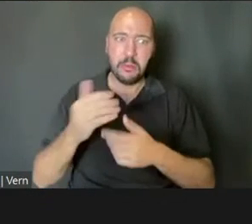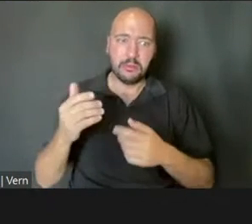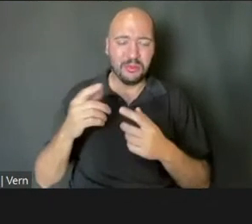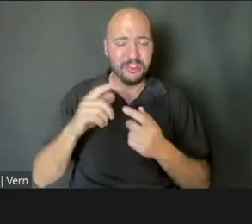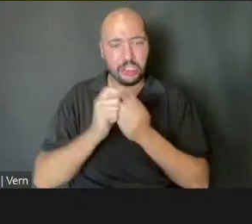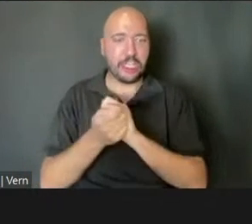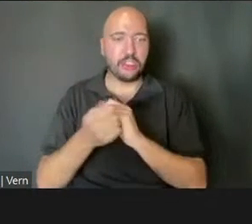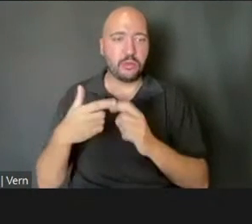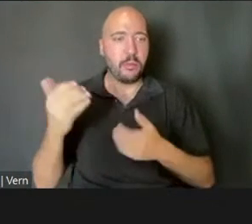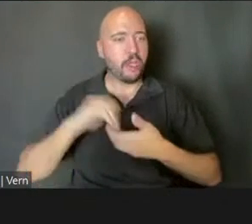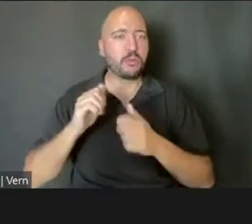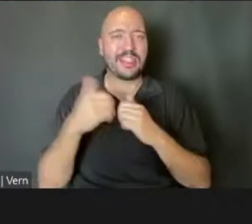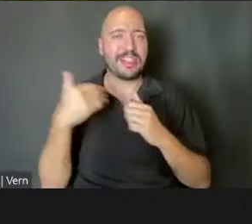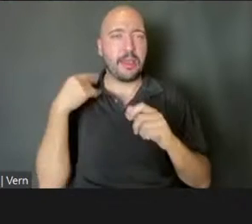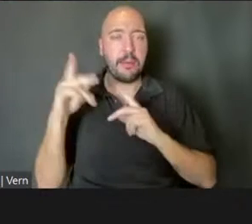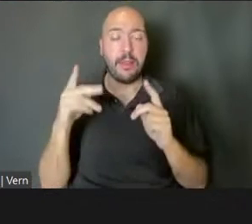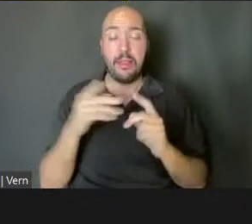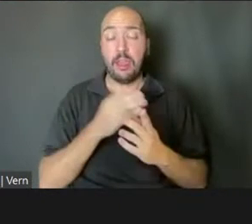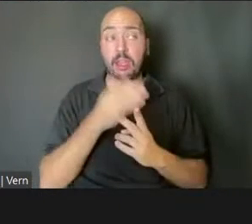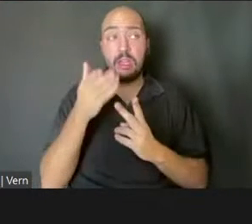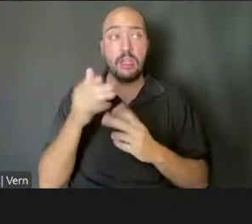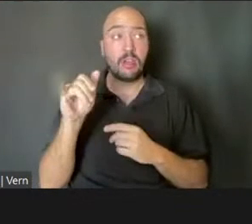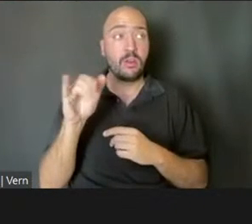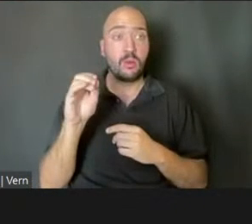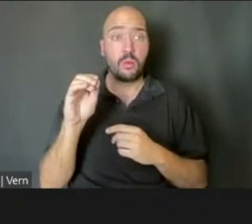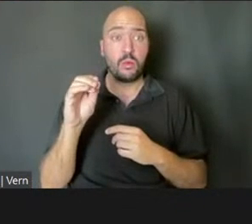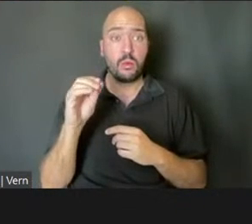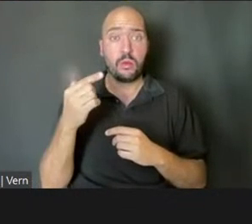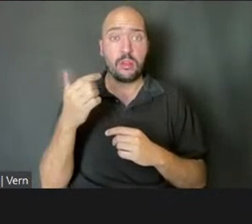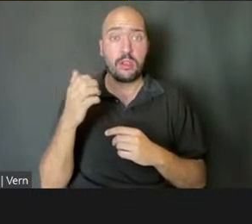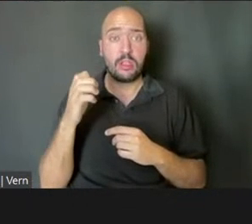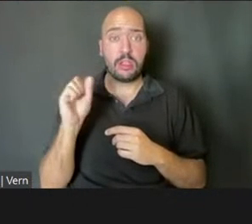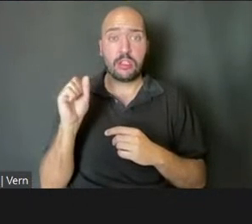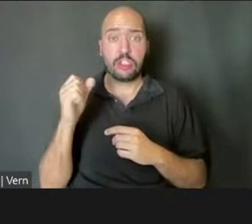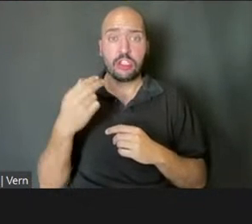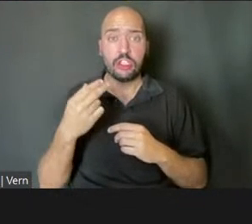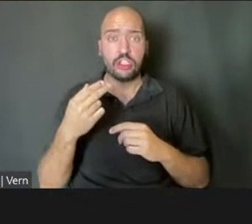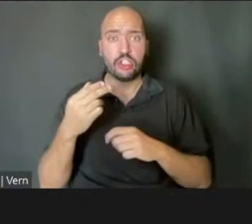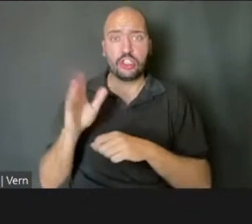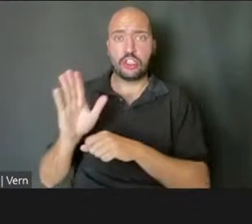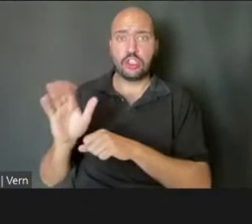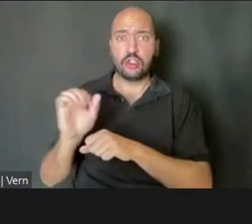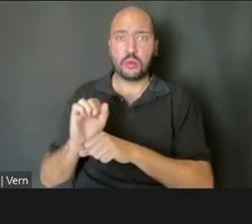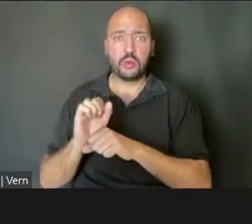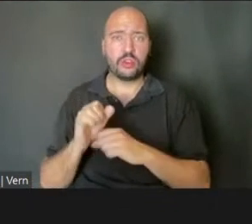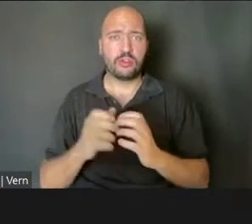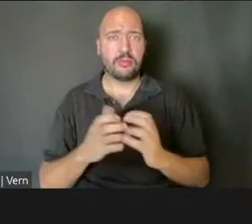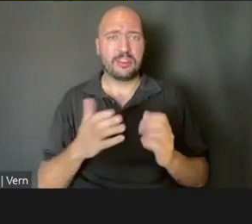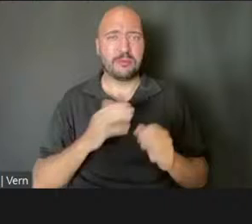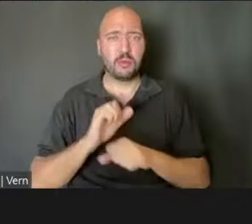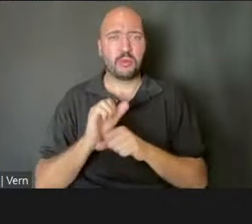then with Yogesh's work, I was thinking a lot about how so much of my work is with